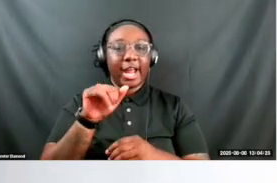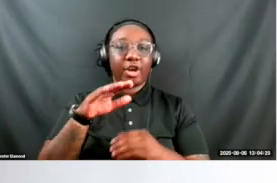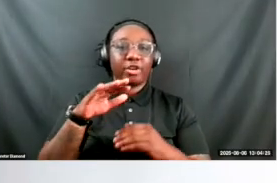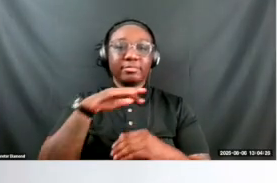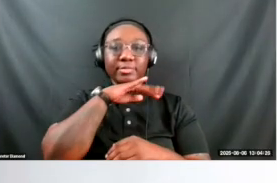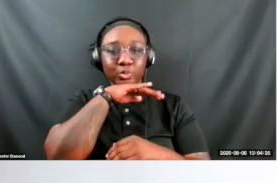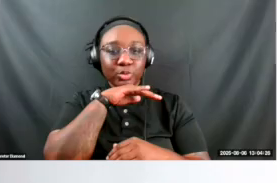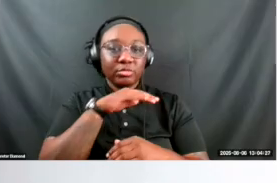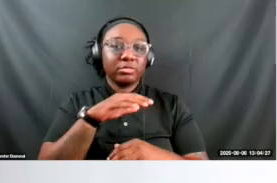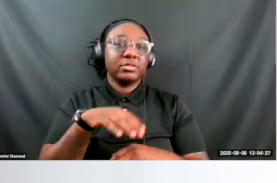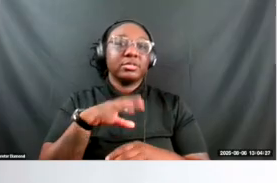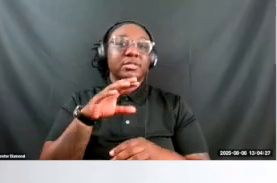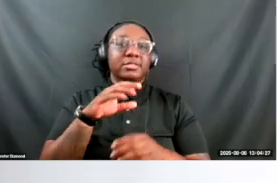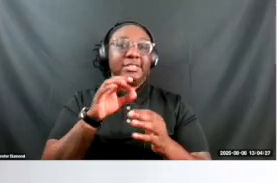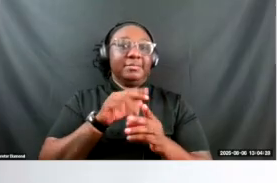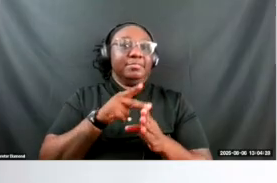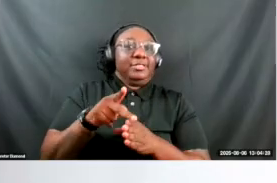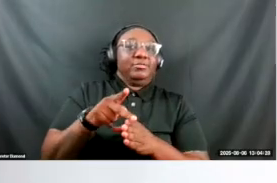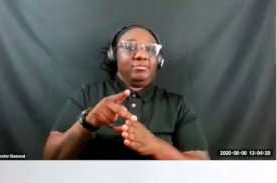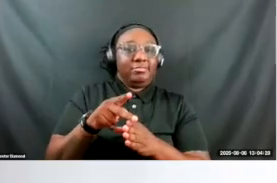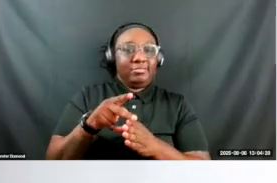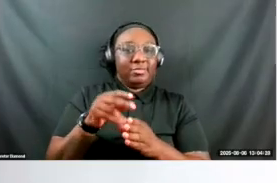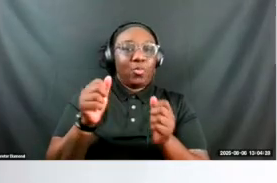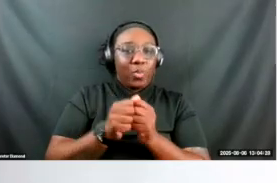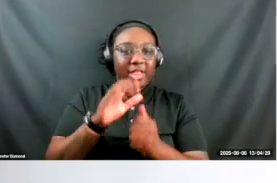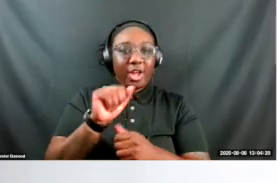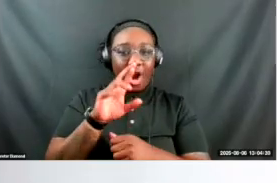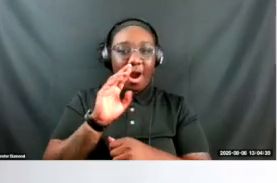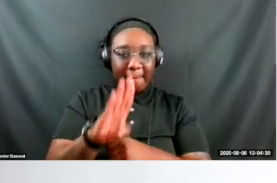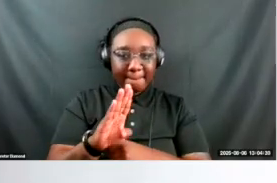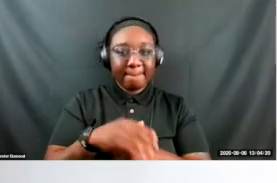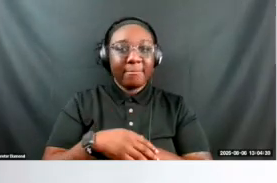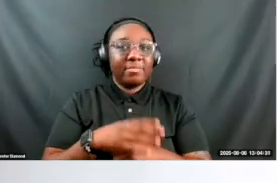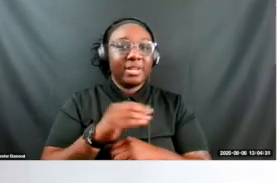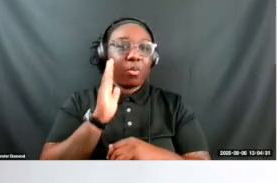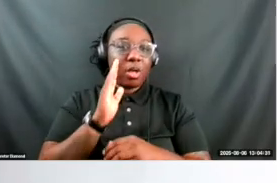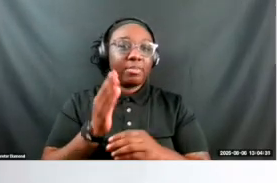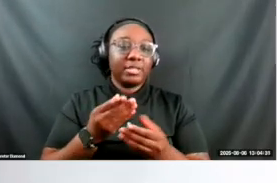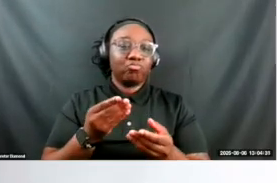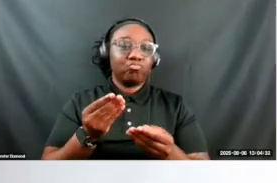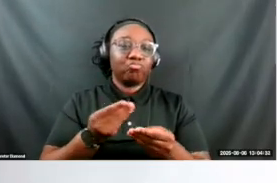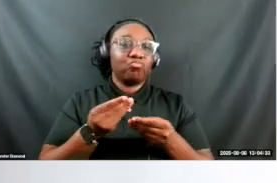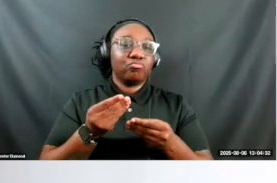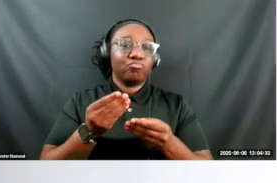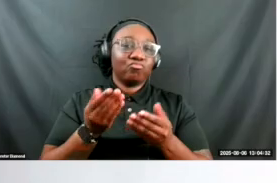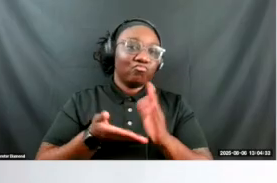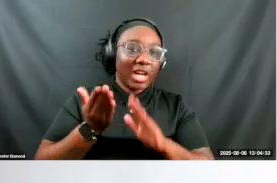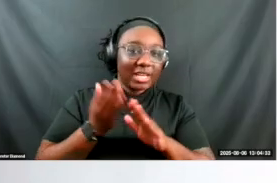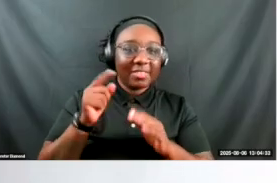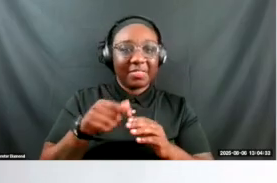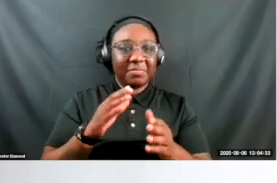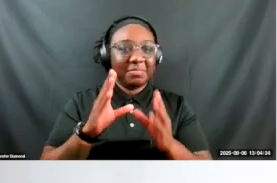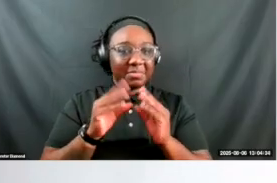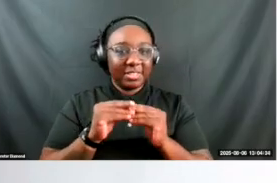Plan, focused on the individual incentives or the light-duty vehicle purchase incentives. Note that we also call the plan the funding plan for